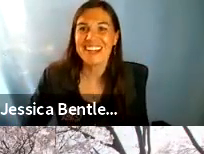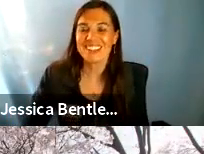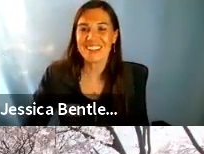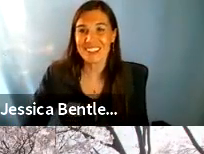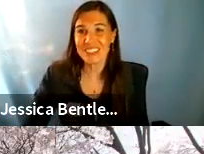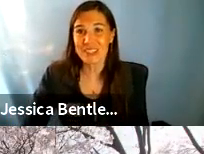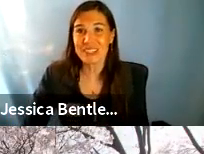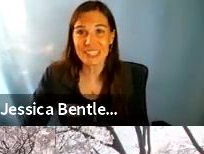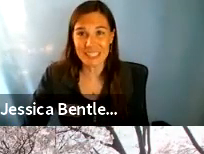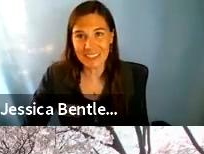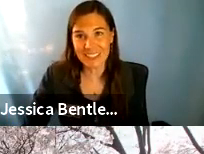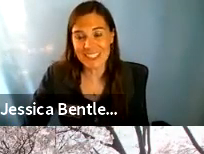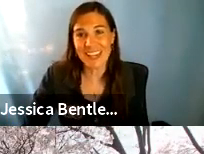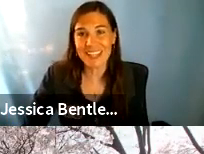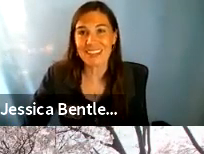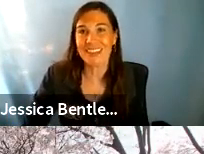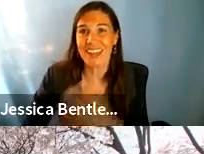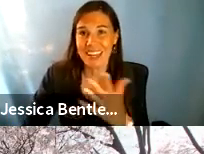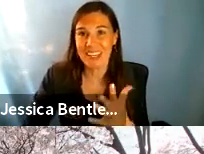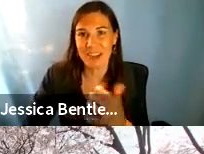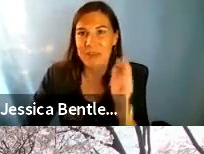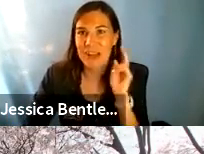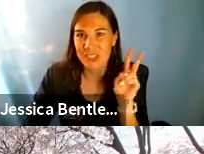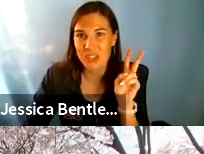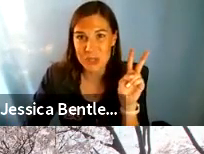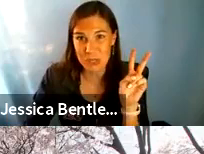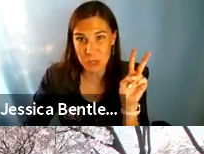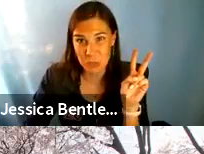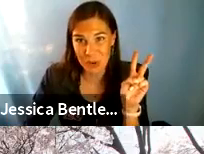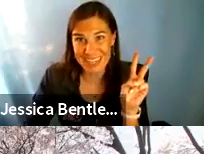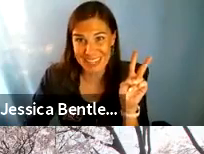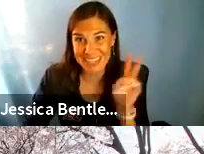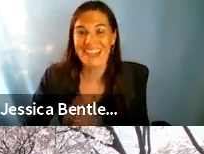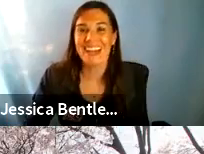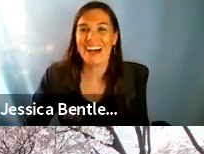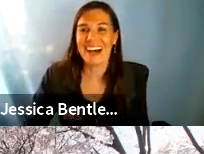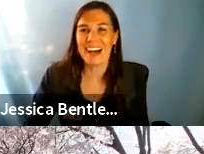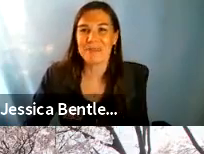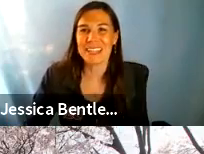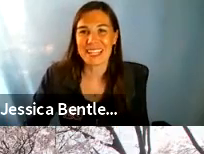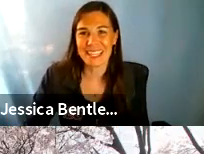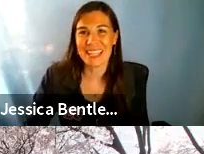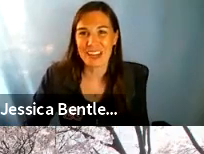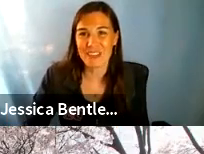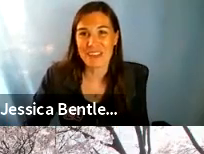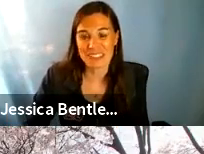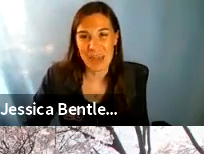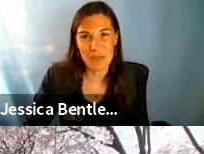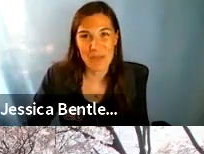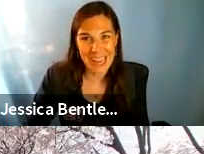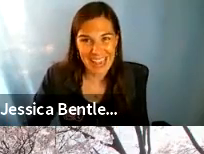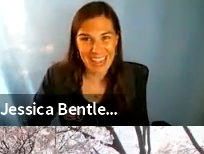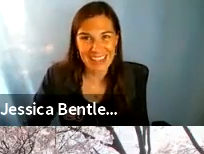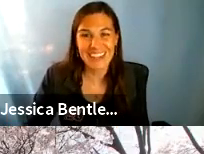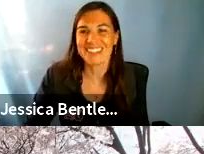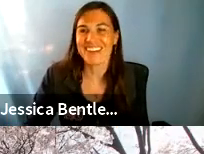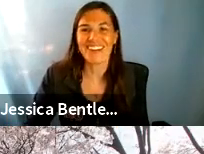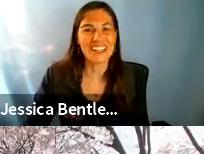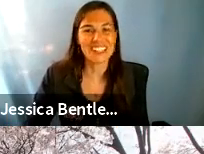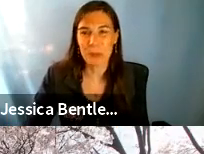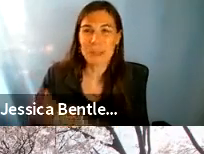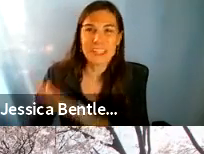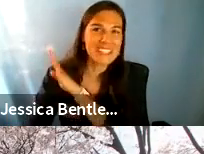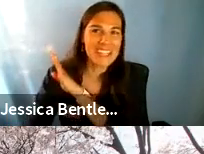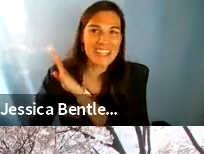States. So your degree can literally take you anywhere. We have 2 in Hawaii that I can think of off the top of my head.